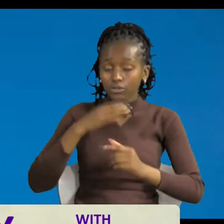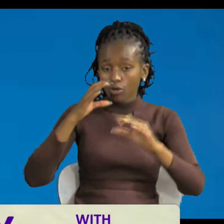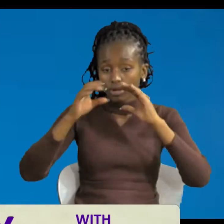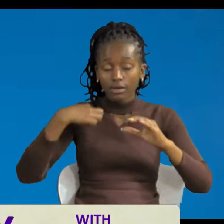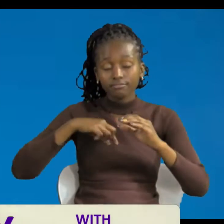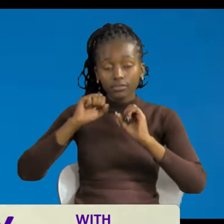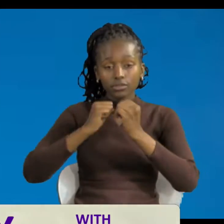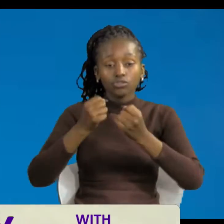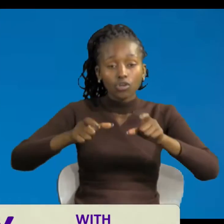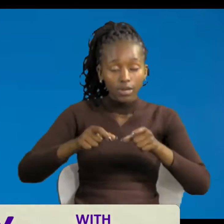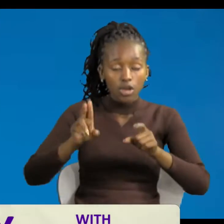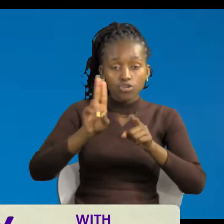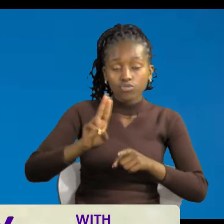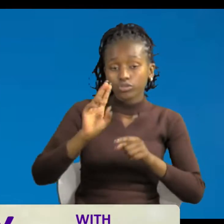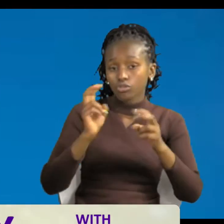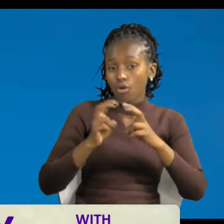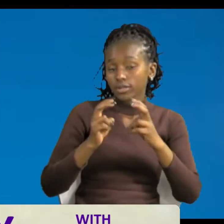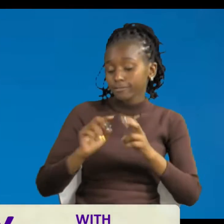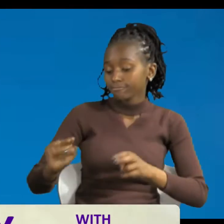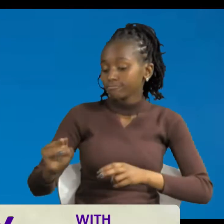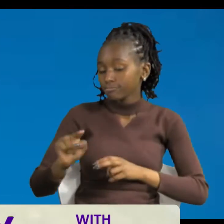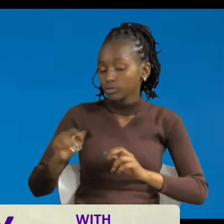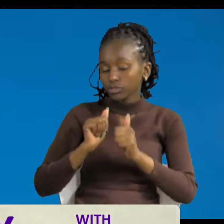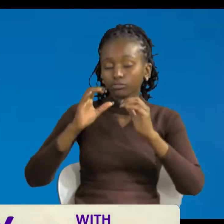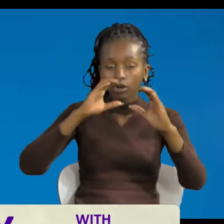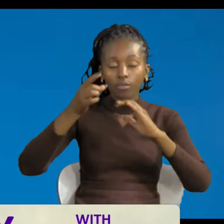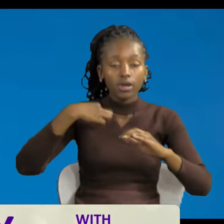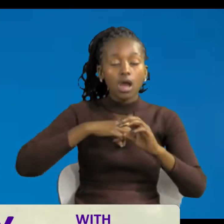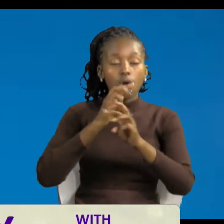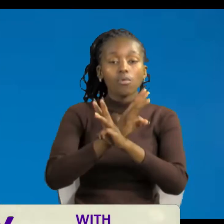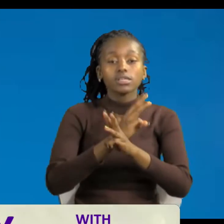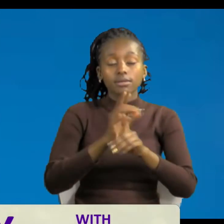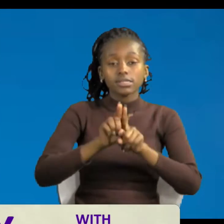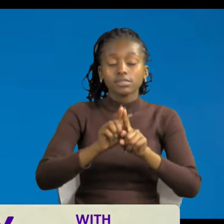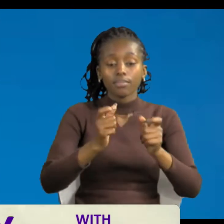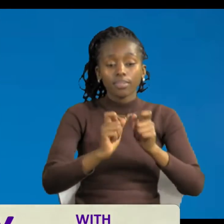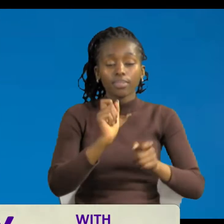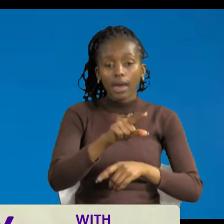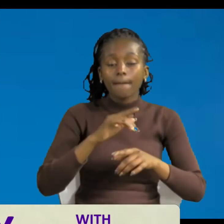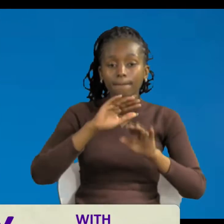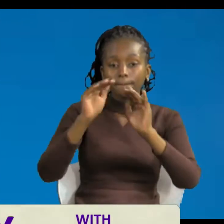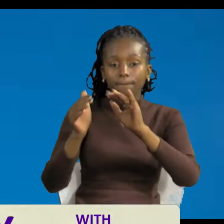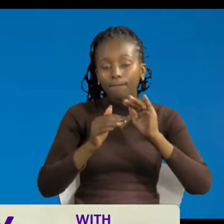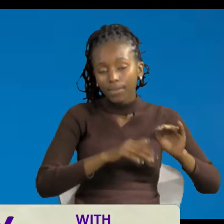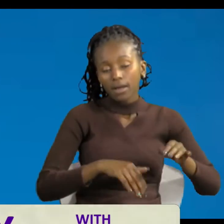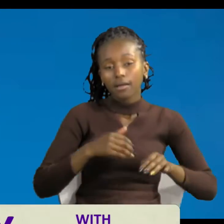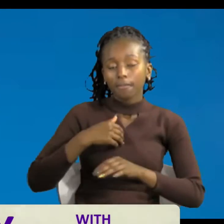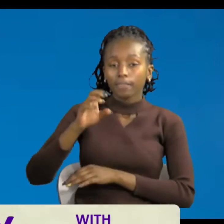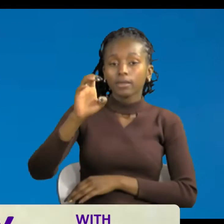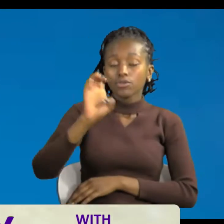socials. 0819803884 is our SMS and WhatsApp number. Moving on swiftly to the UEFA